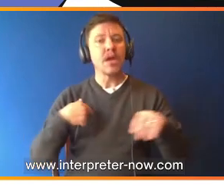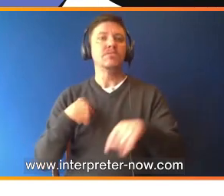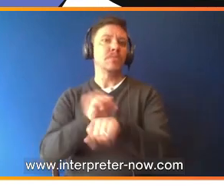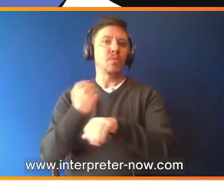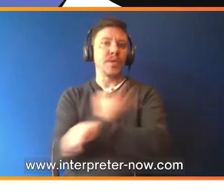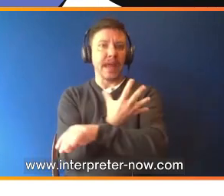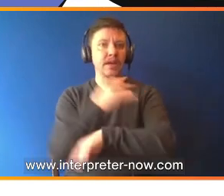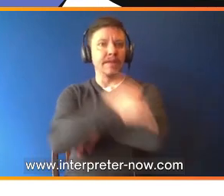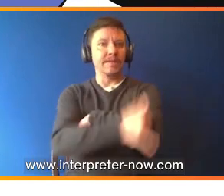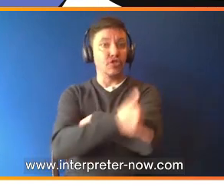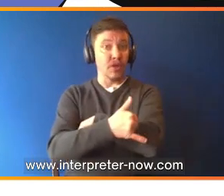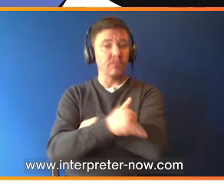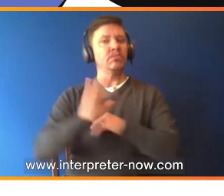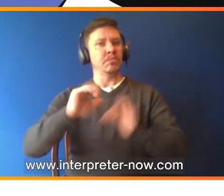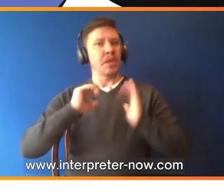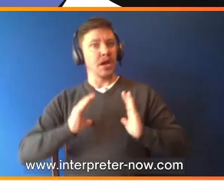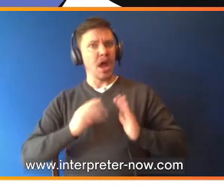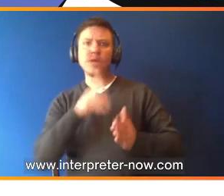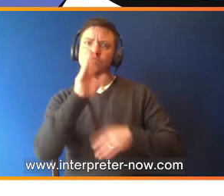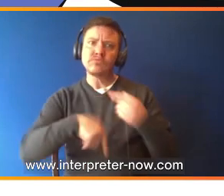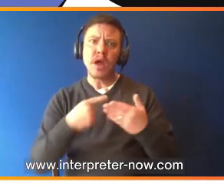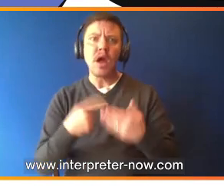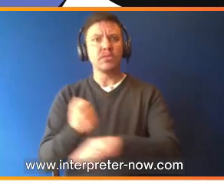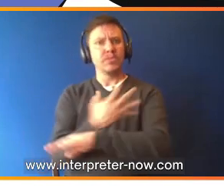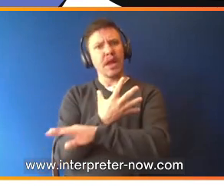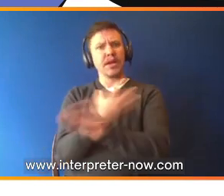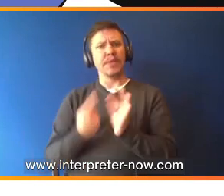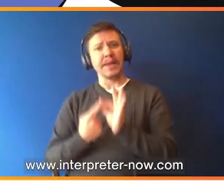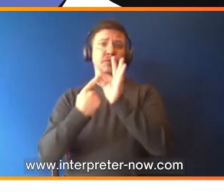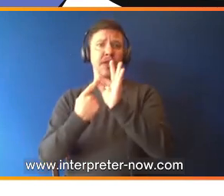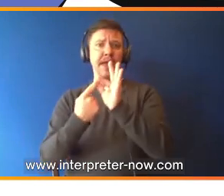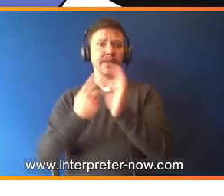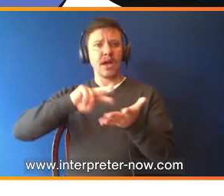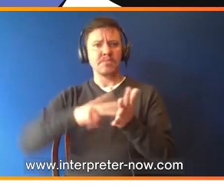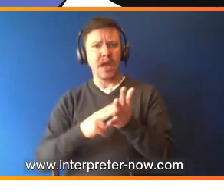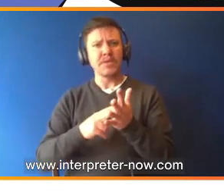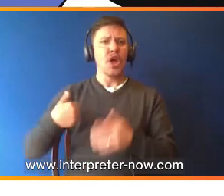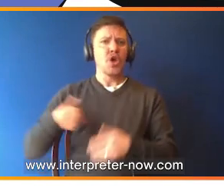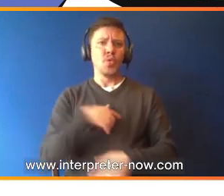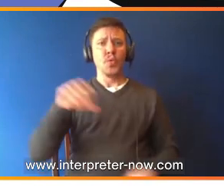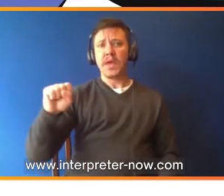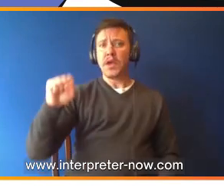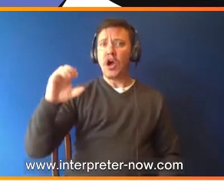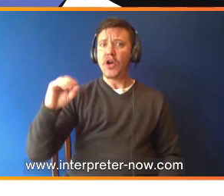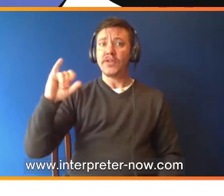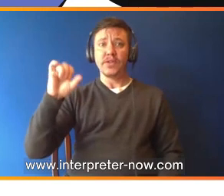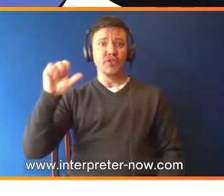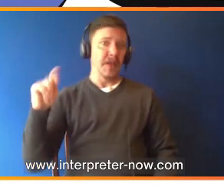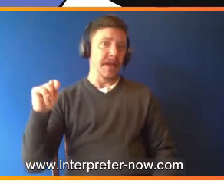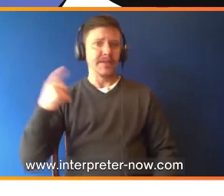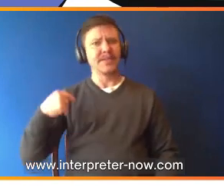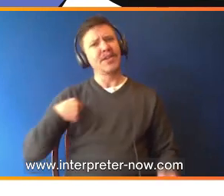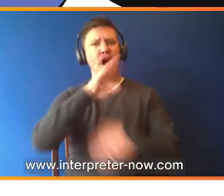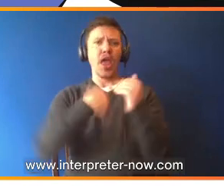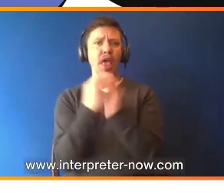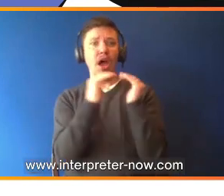in each country might look different. Perhaps the social norms, like for instance, I've worked with Scandinavian clients, and they talk a lot